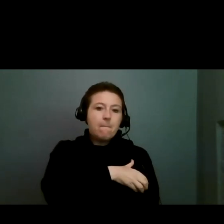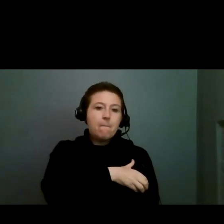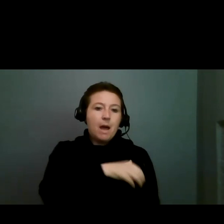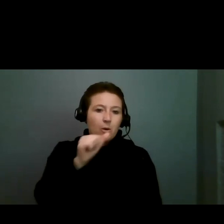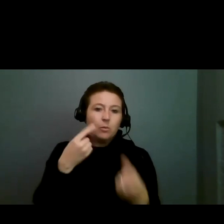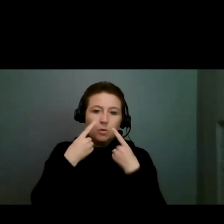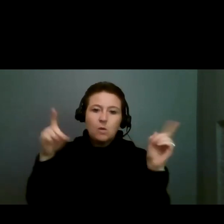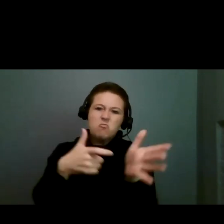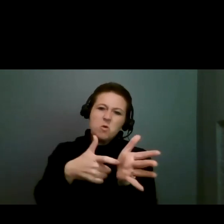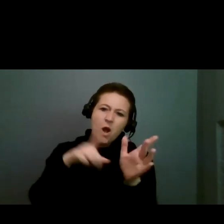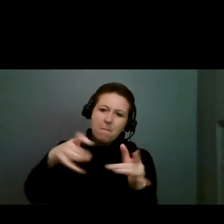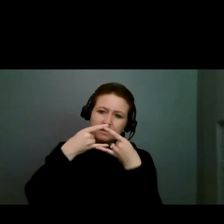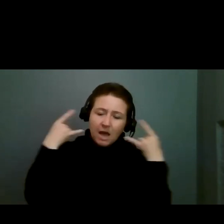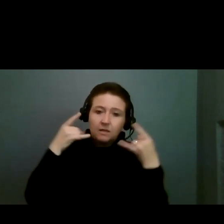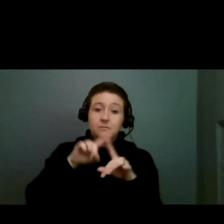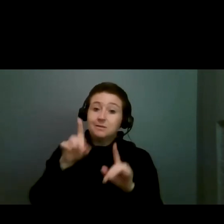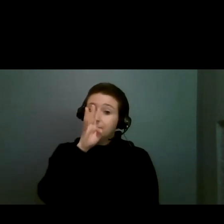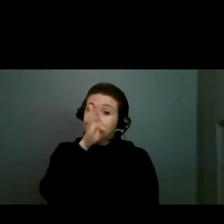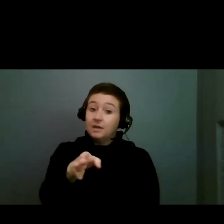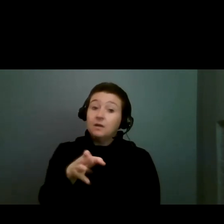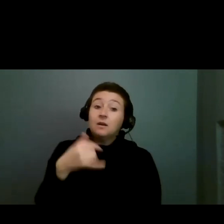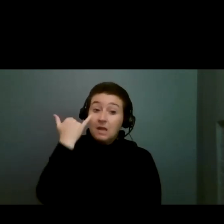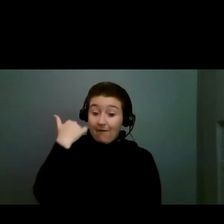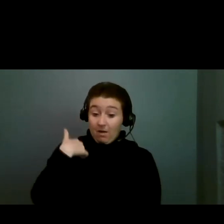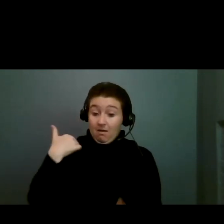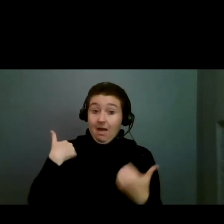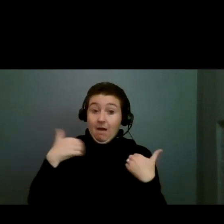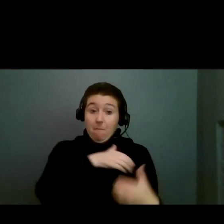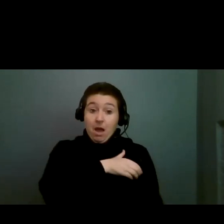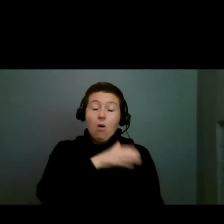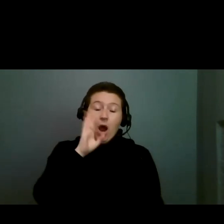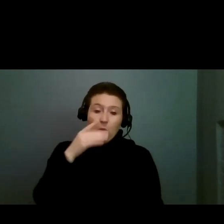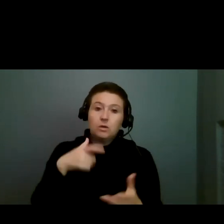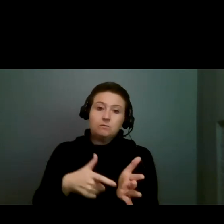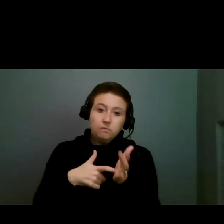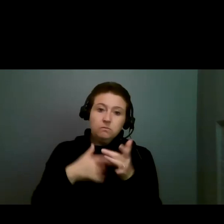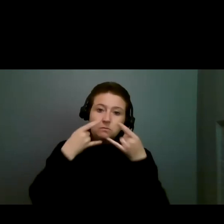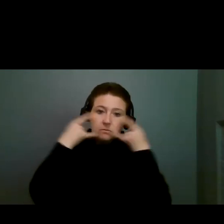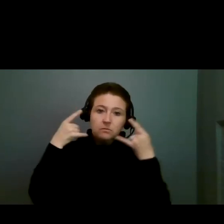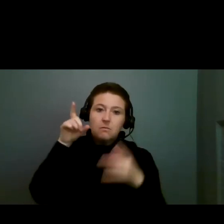do that, but that is frankly what I would do. In addition, I would reimpose